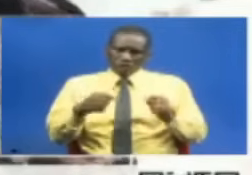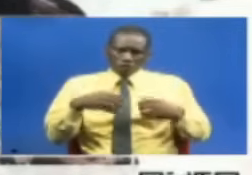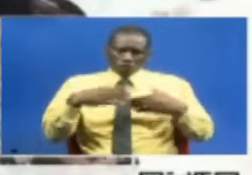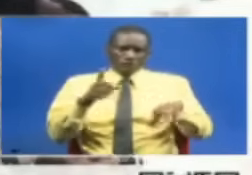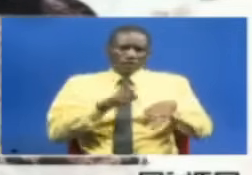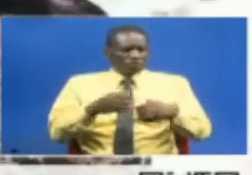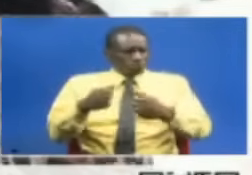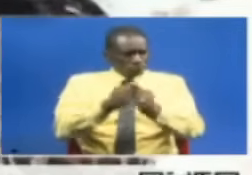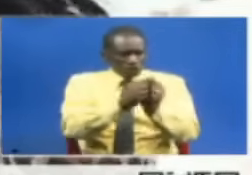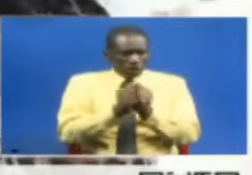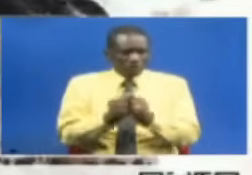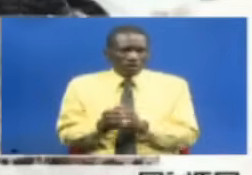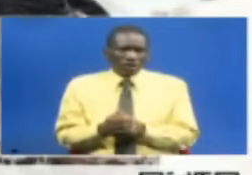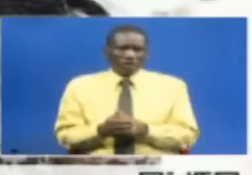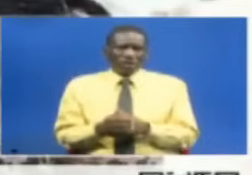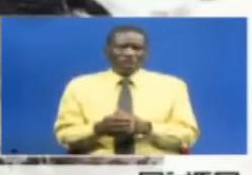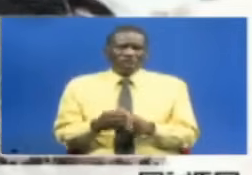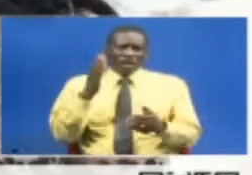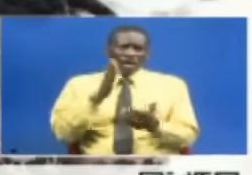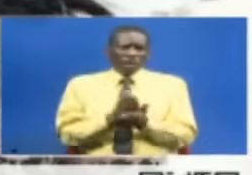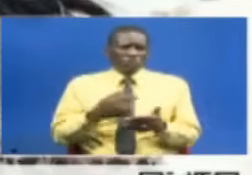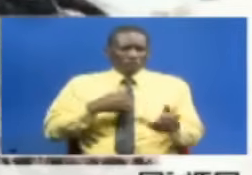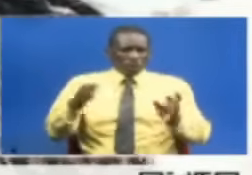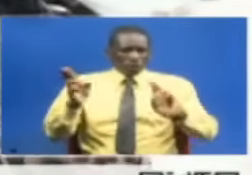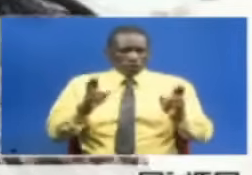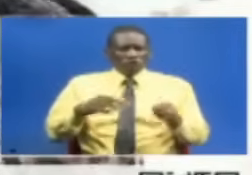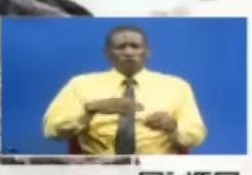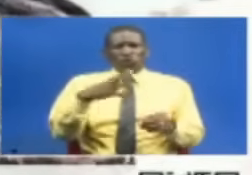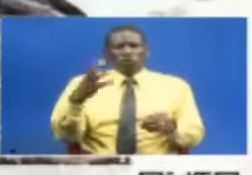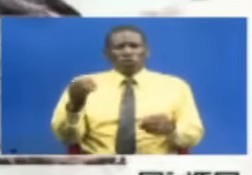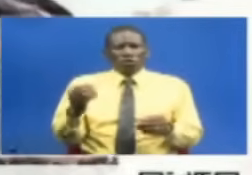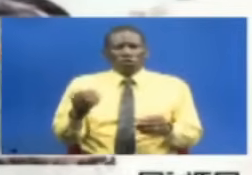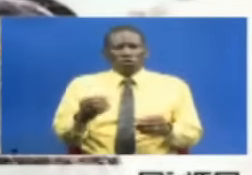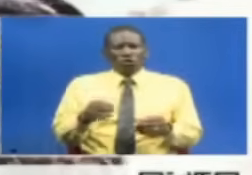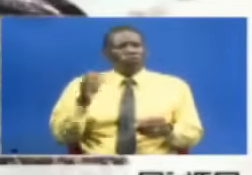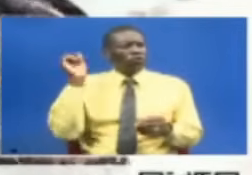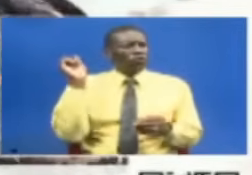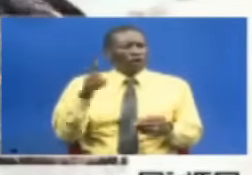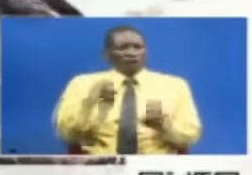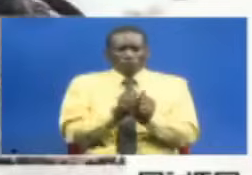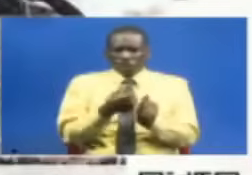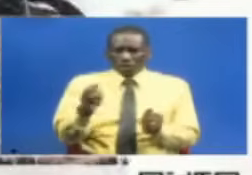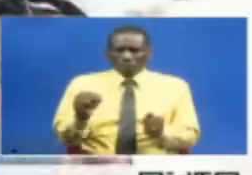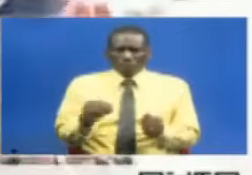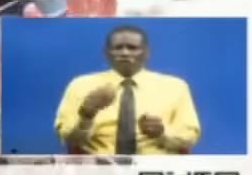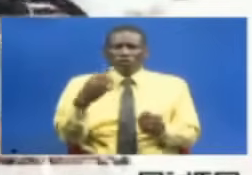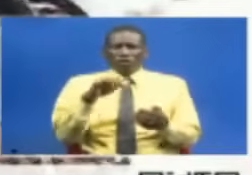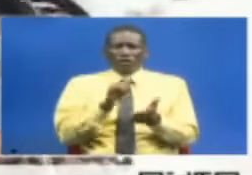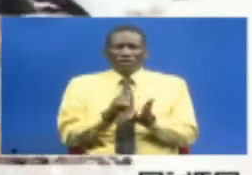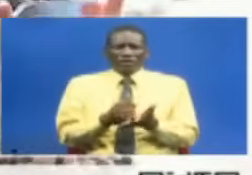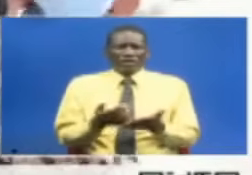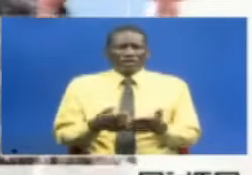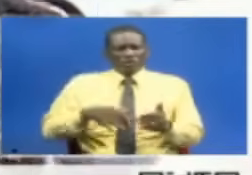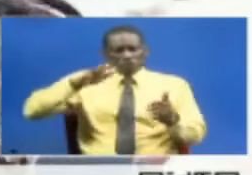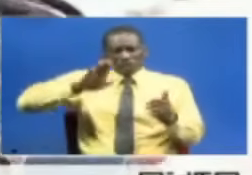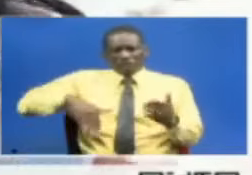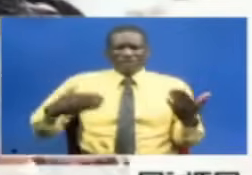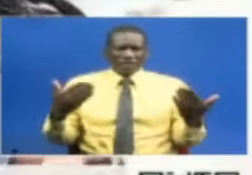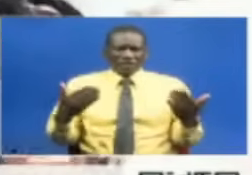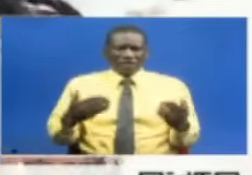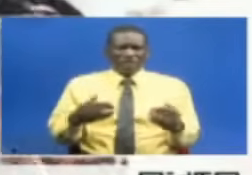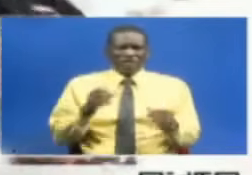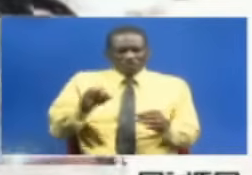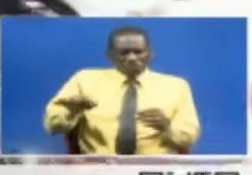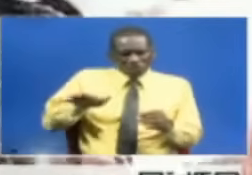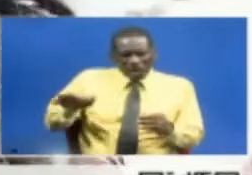together. I was actually willing to go like on a long trip with him. It's just that it was very late. If it was early during the